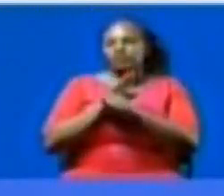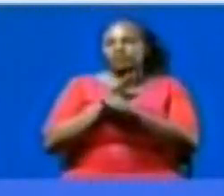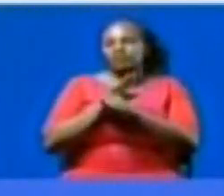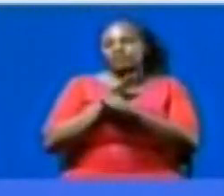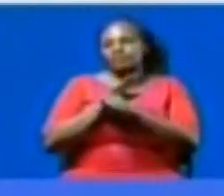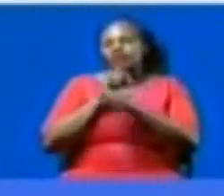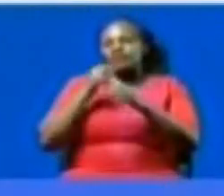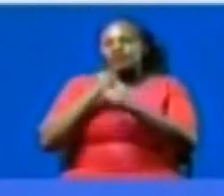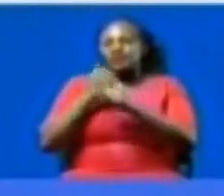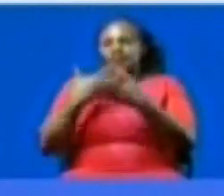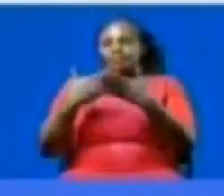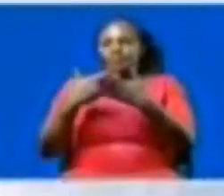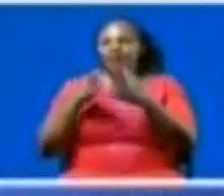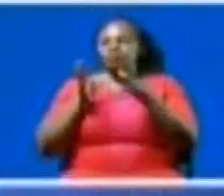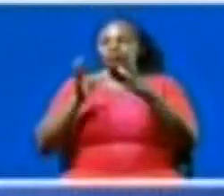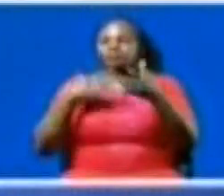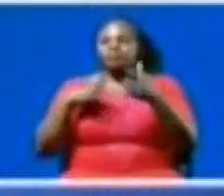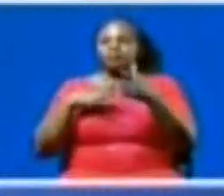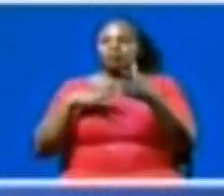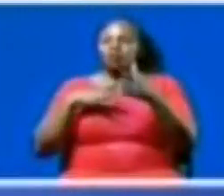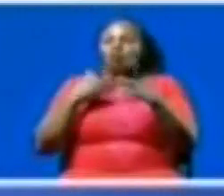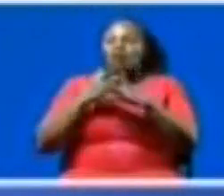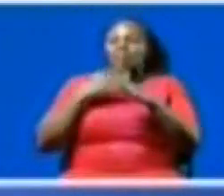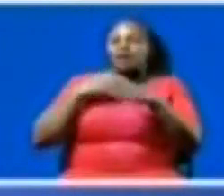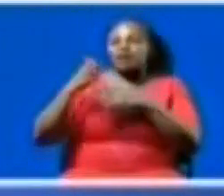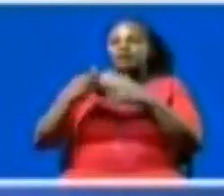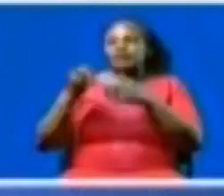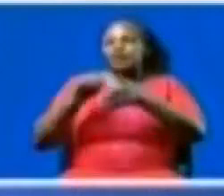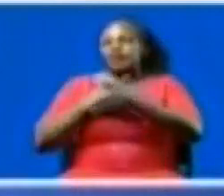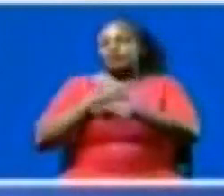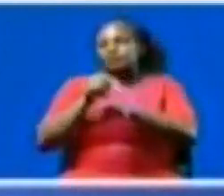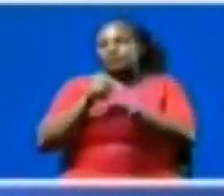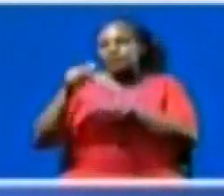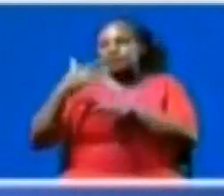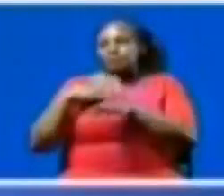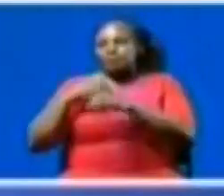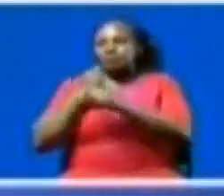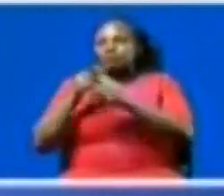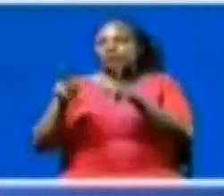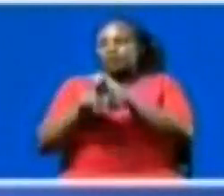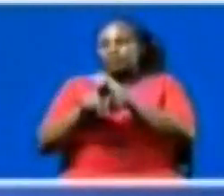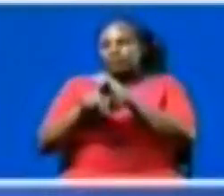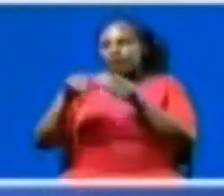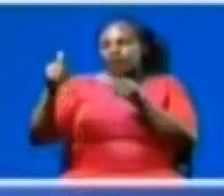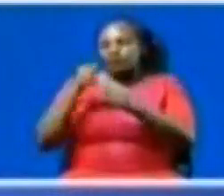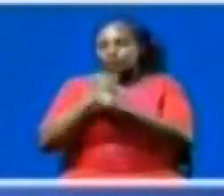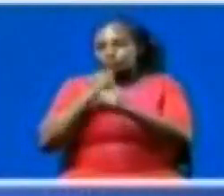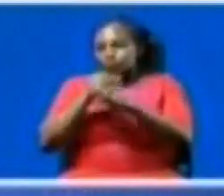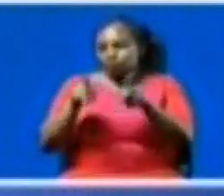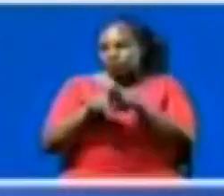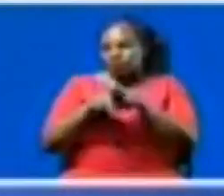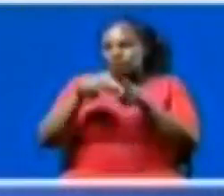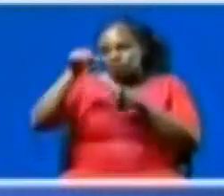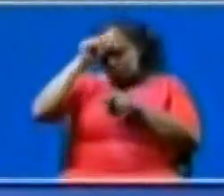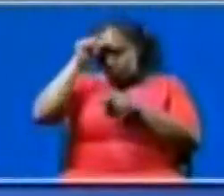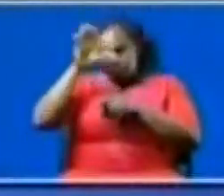If I did something and pushed people on my end, declare cancer a national disaster, and someone else did the same thing, and someone else did the same thing, I think the